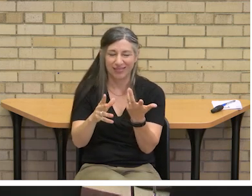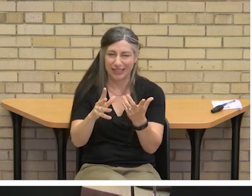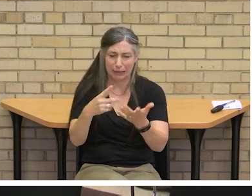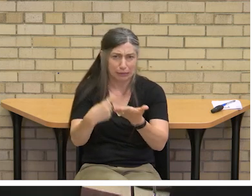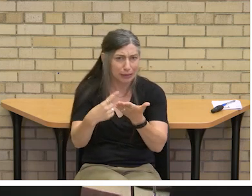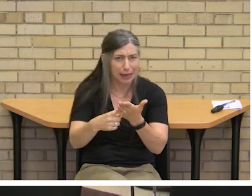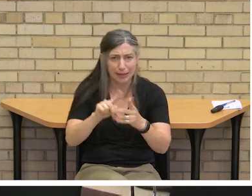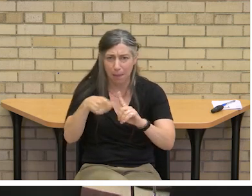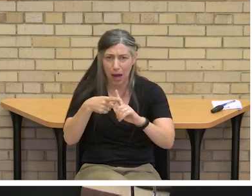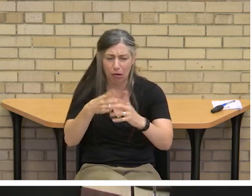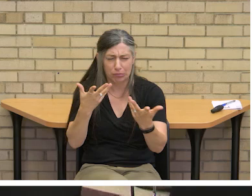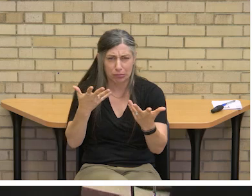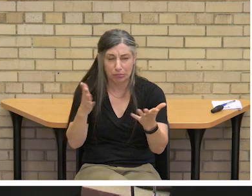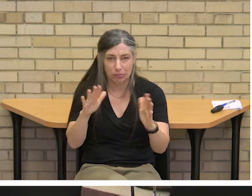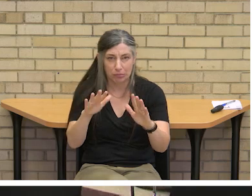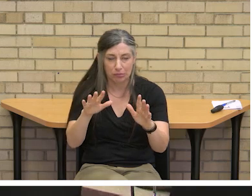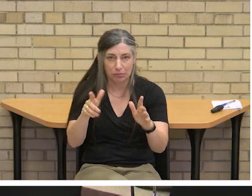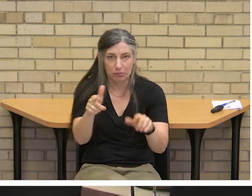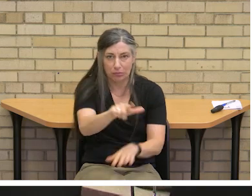Bridge?